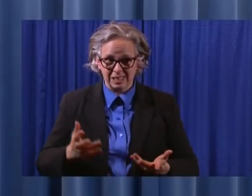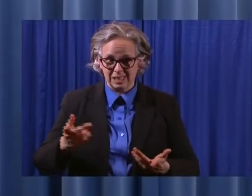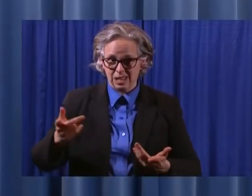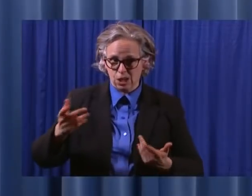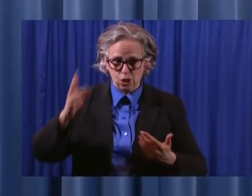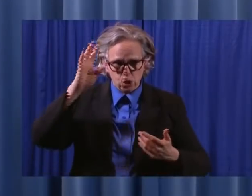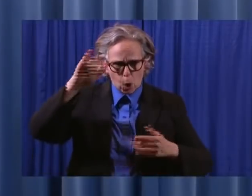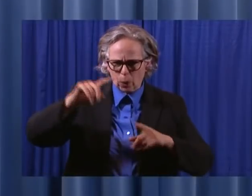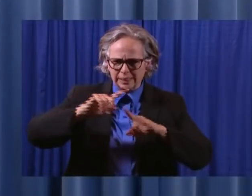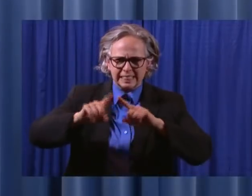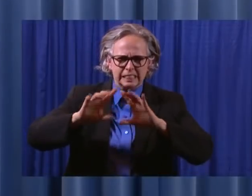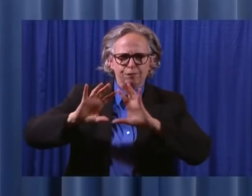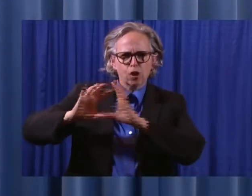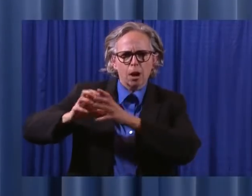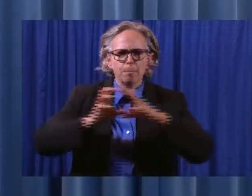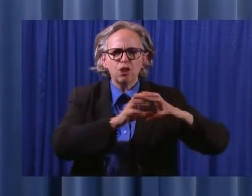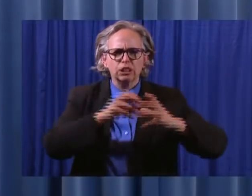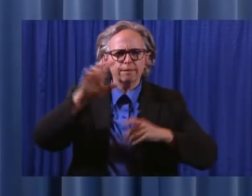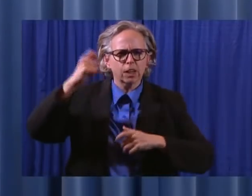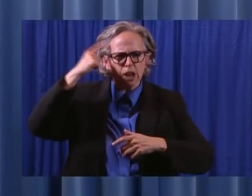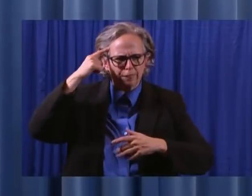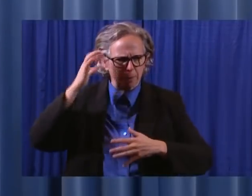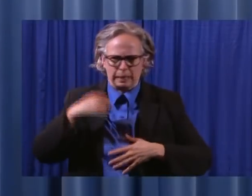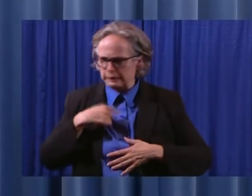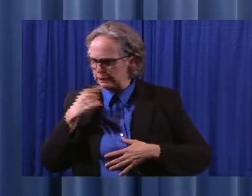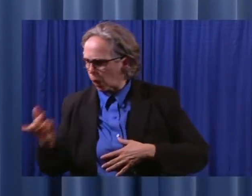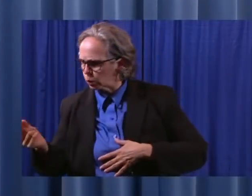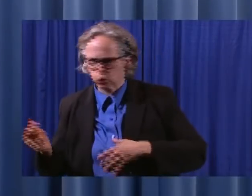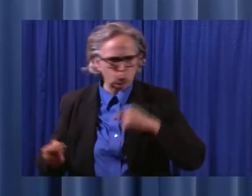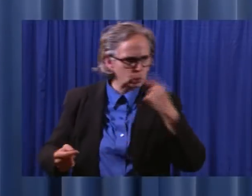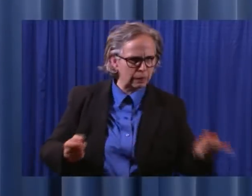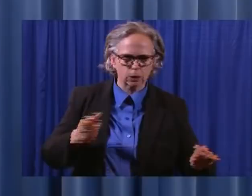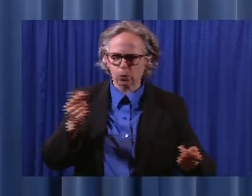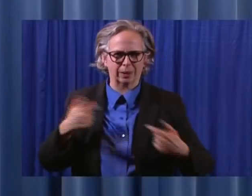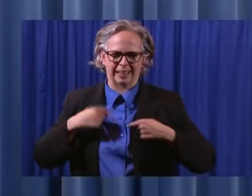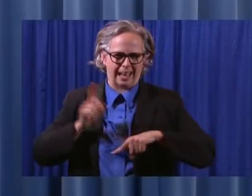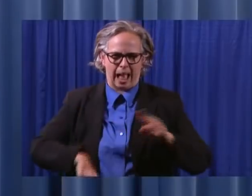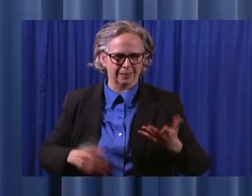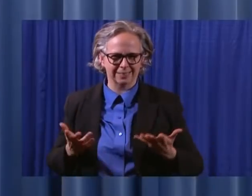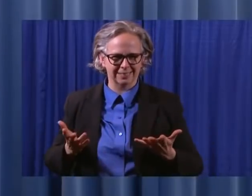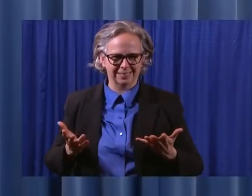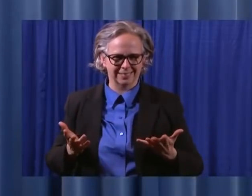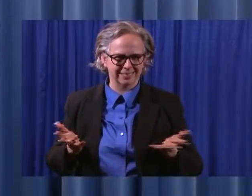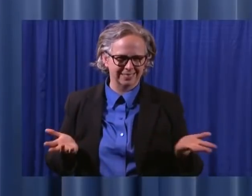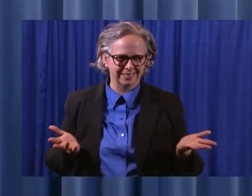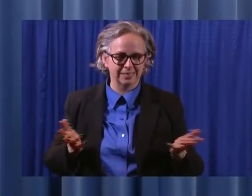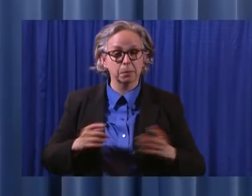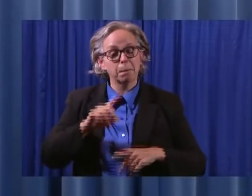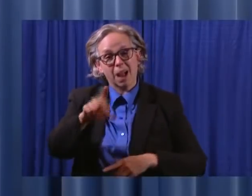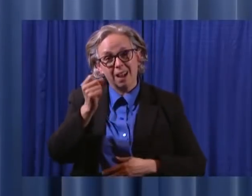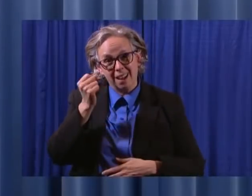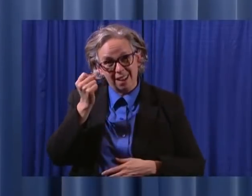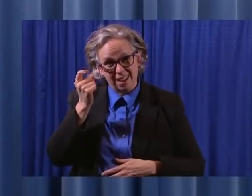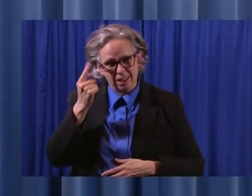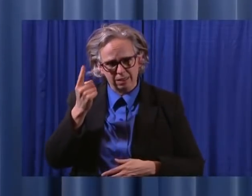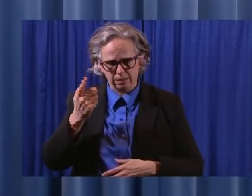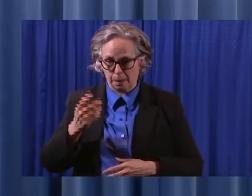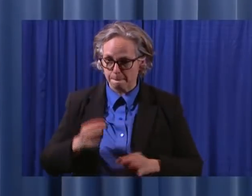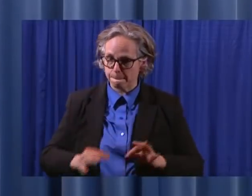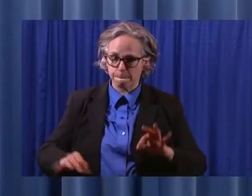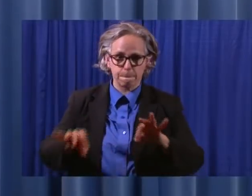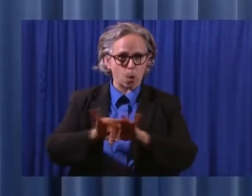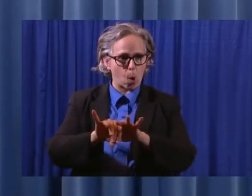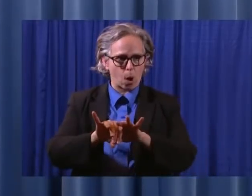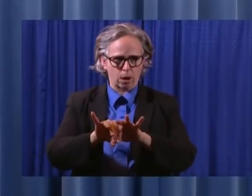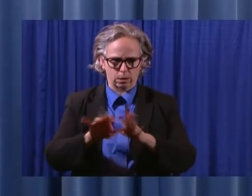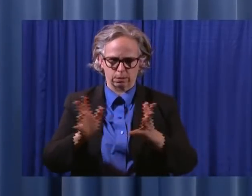them what to do. But, it is important that Ohioans stay the distance and